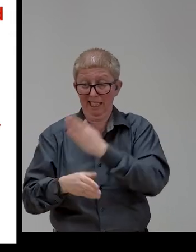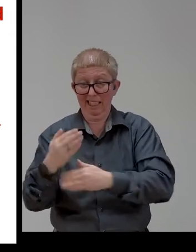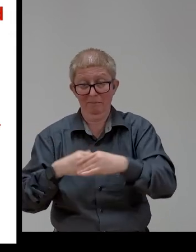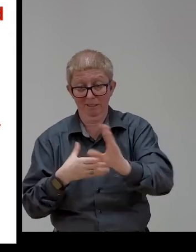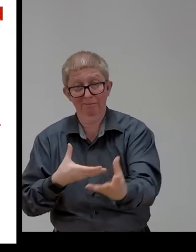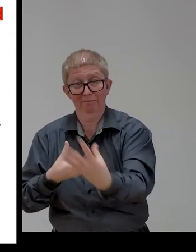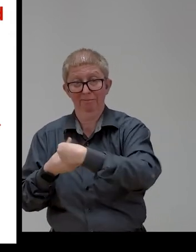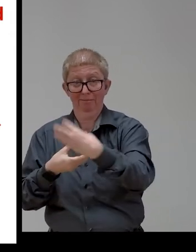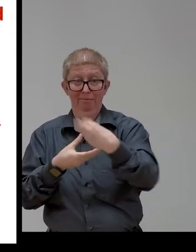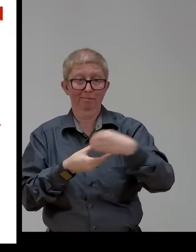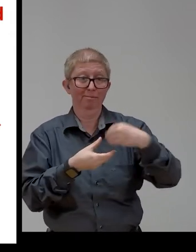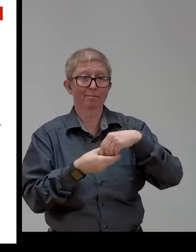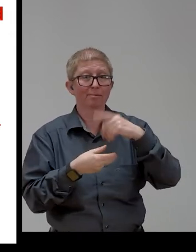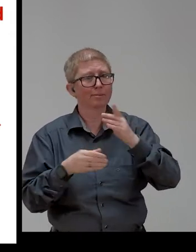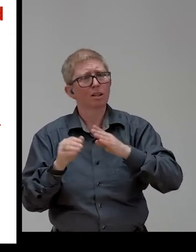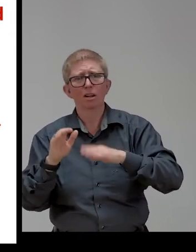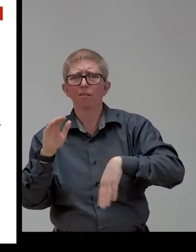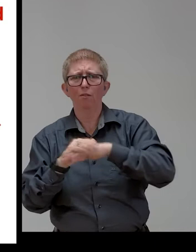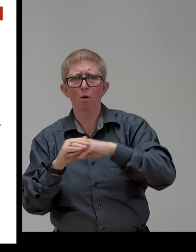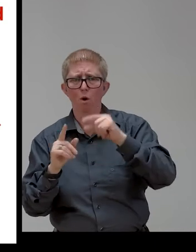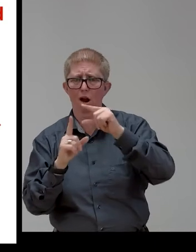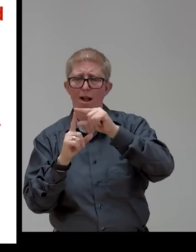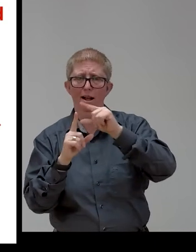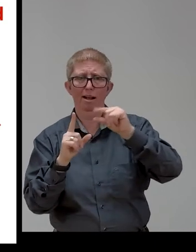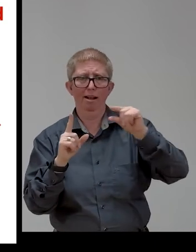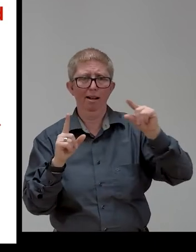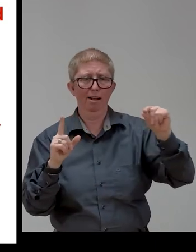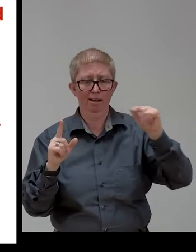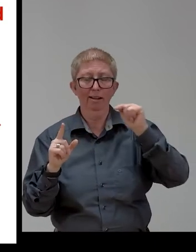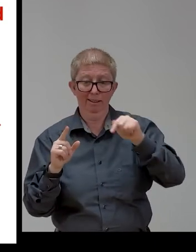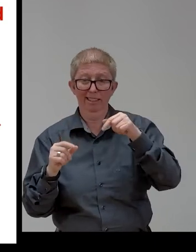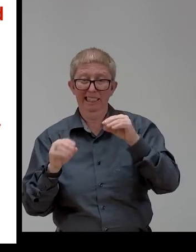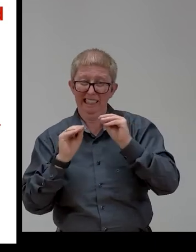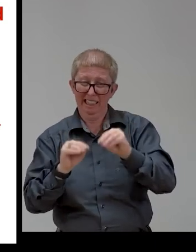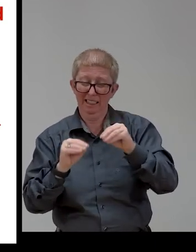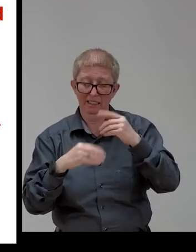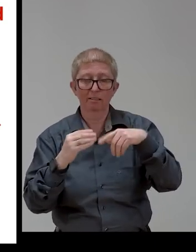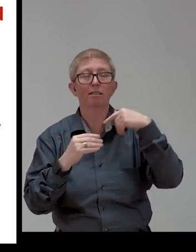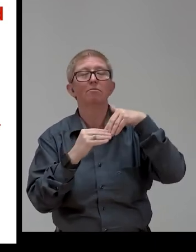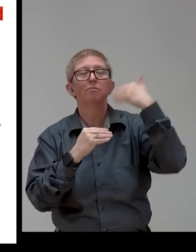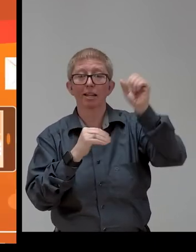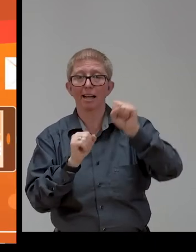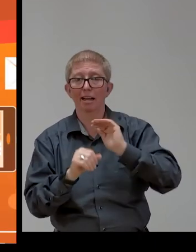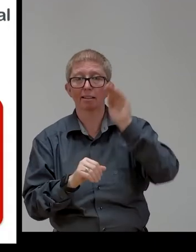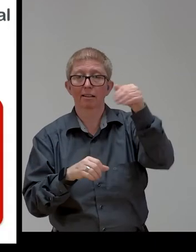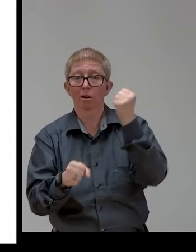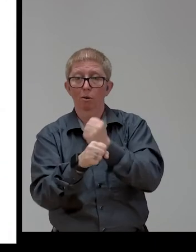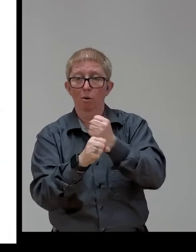digitalized labor market. So in short, putting people with disabilities on the digital talent map.